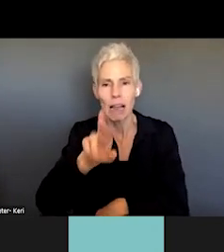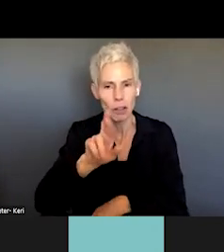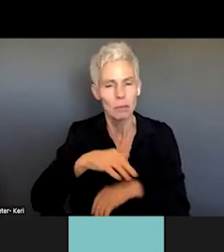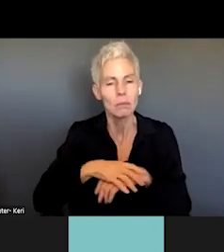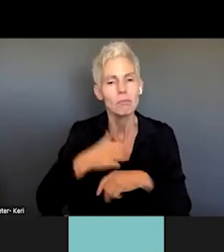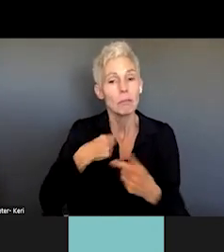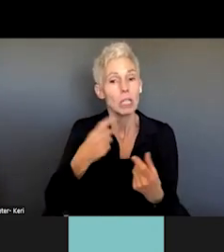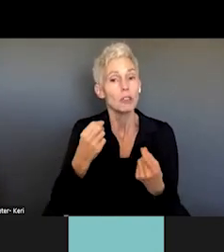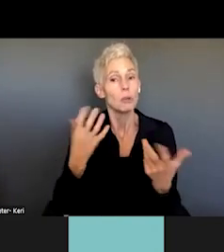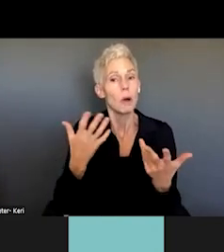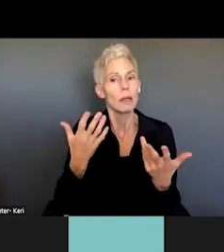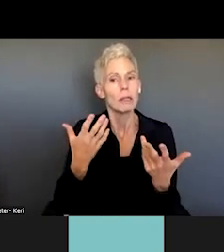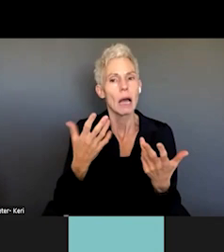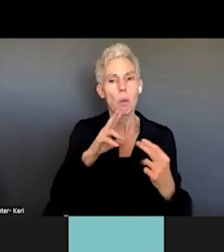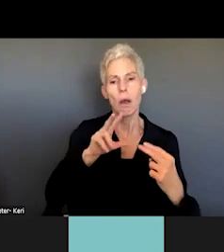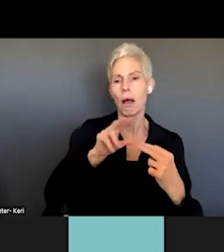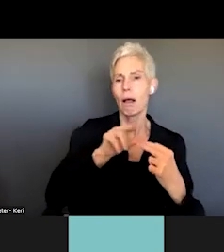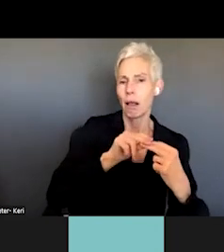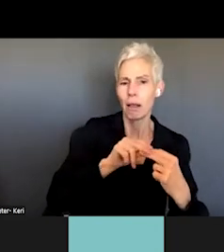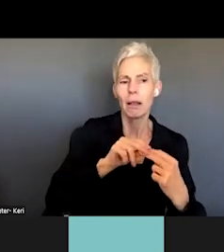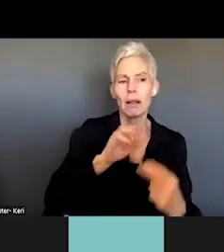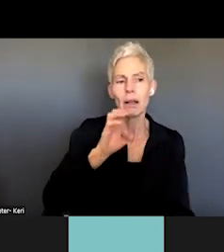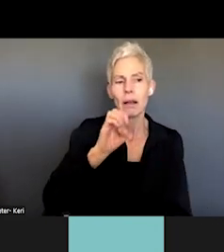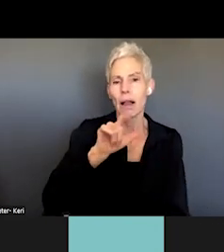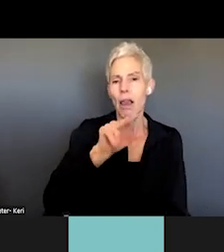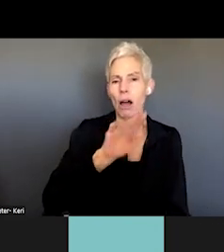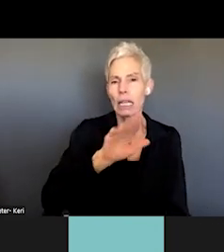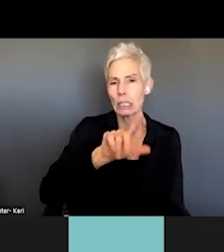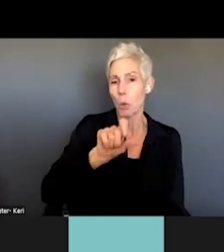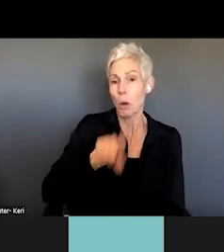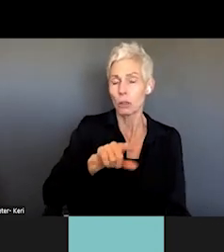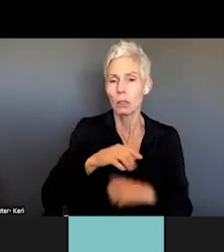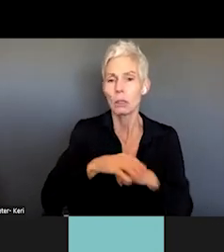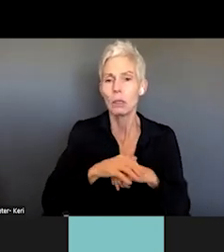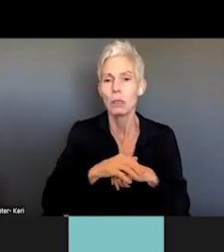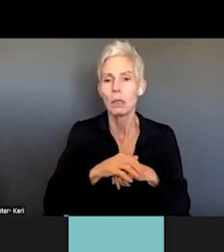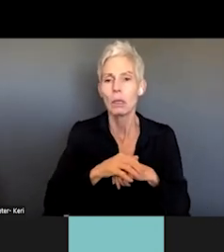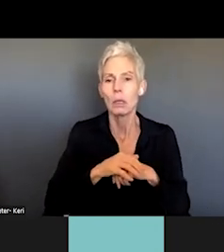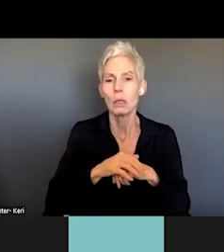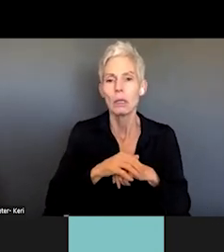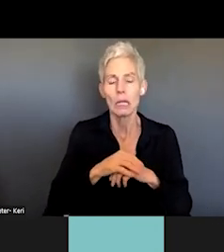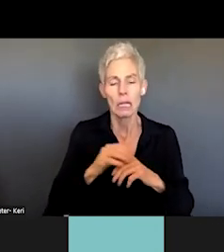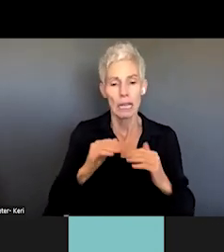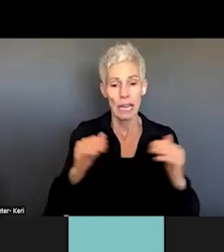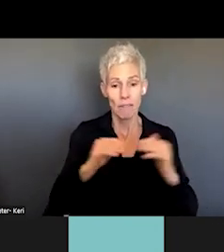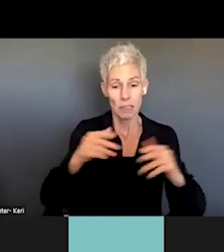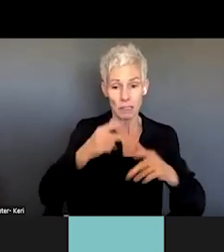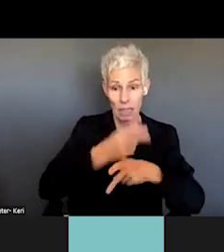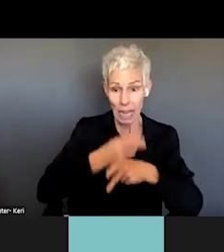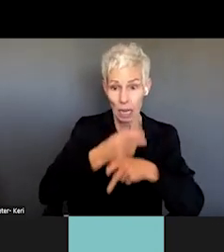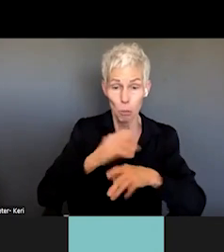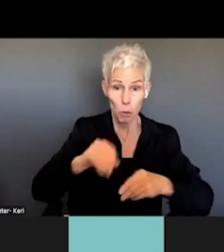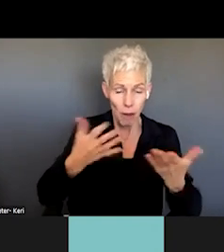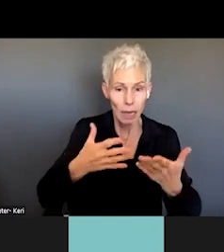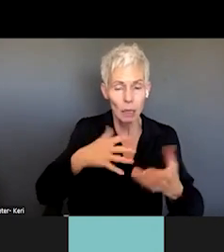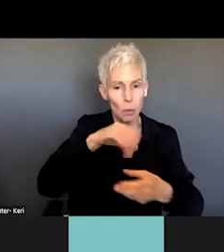kind of piggyback on Alon's question about should these levels of care be provided in the